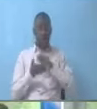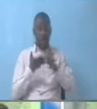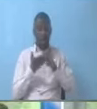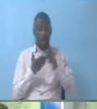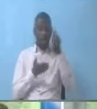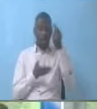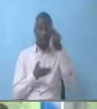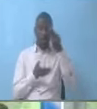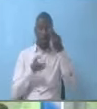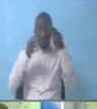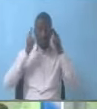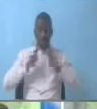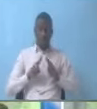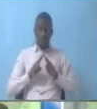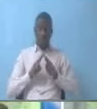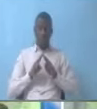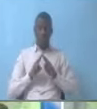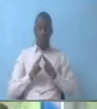instructions.